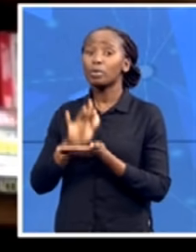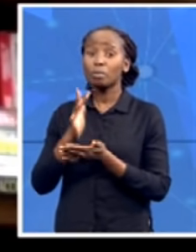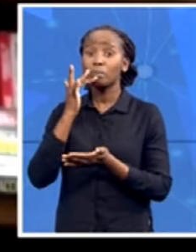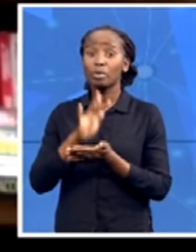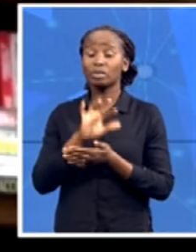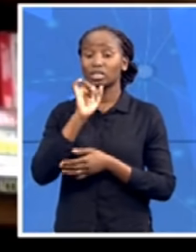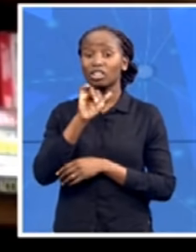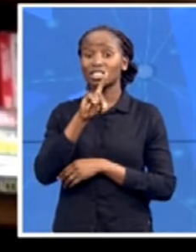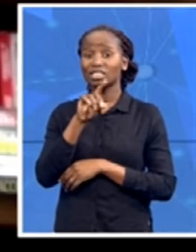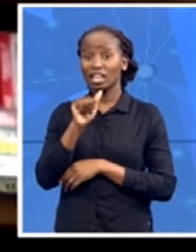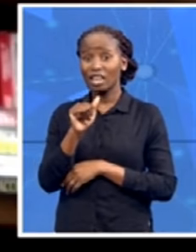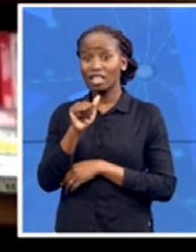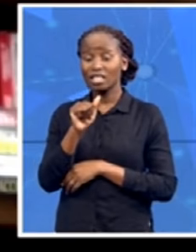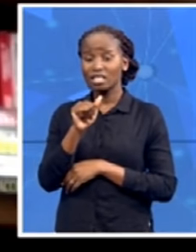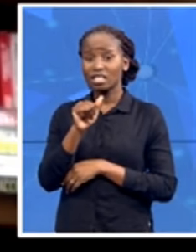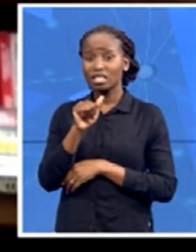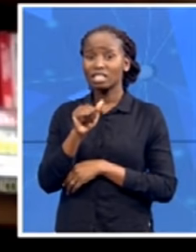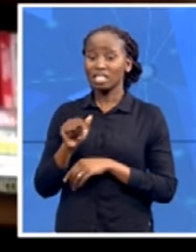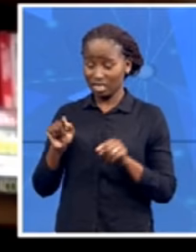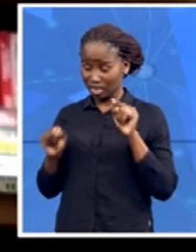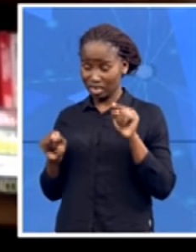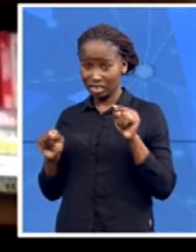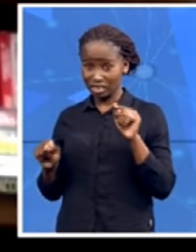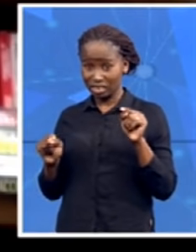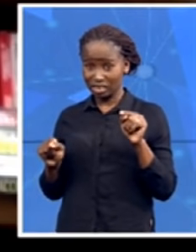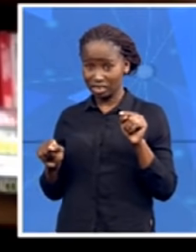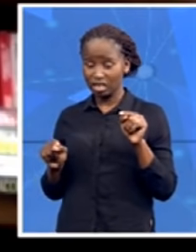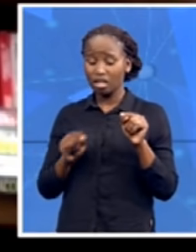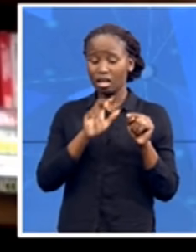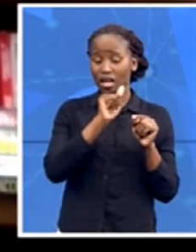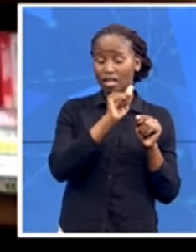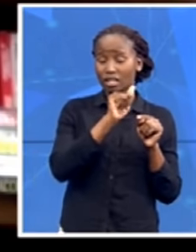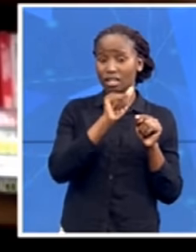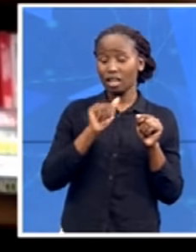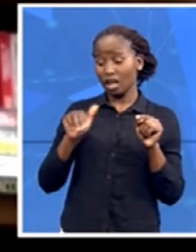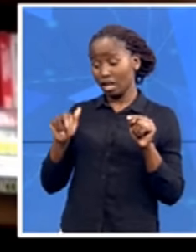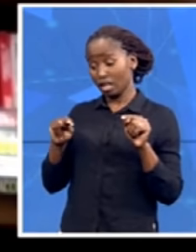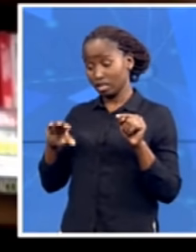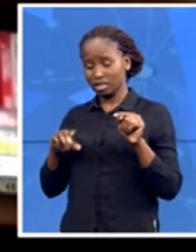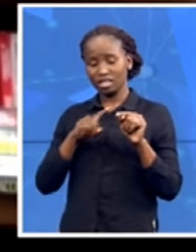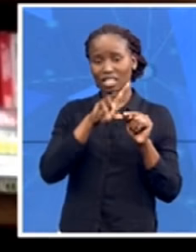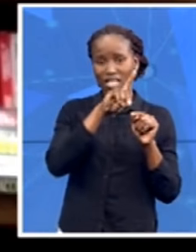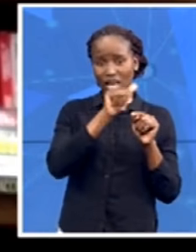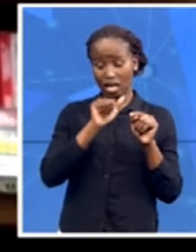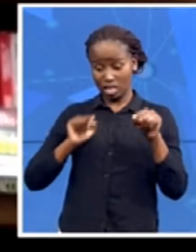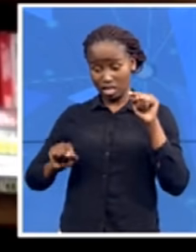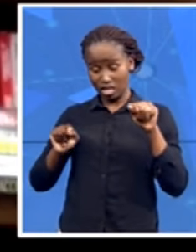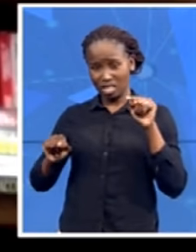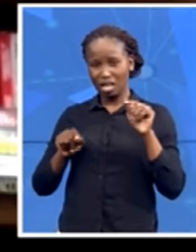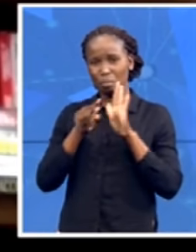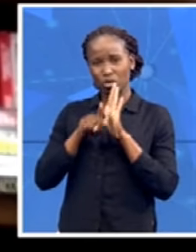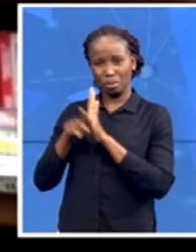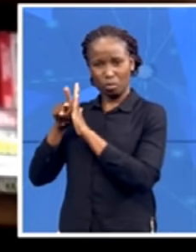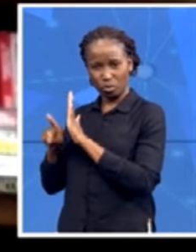differ from the policies that have been pursued by the ANC. Now, with regard to